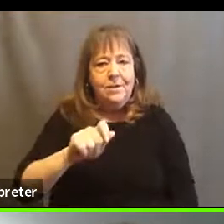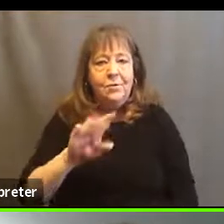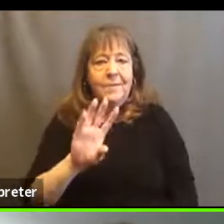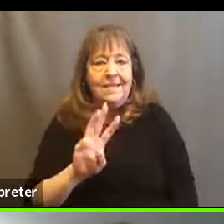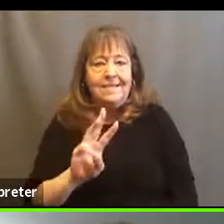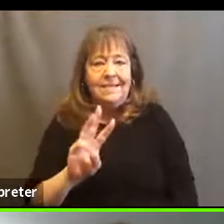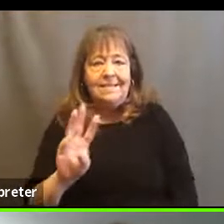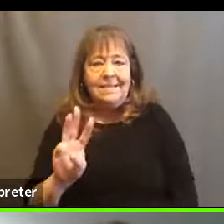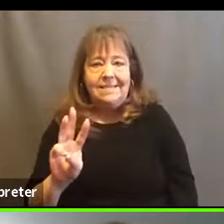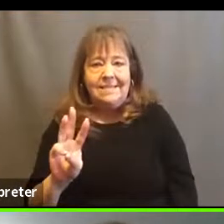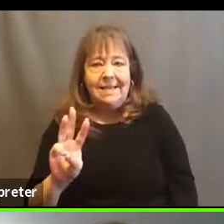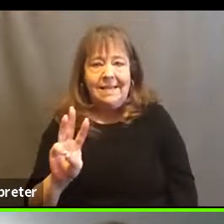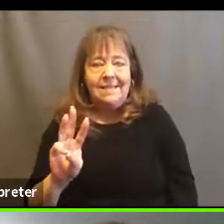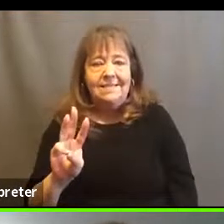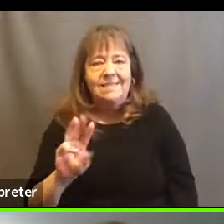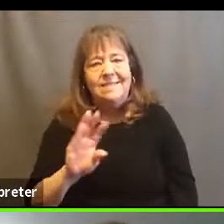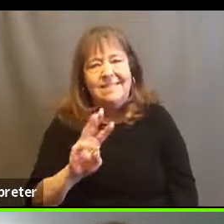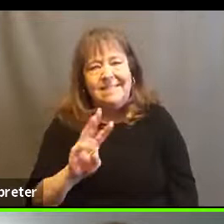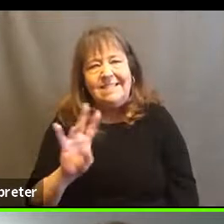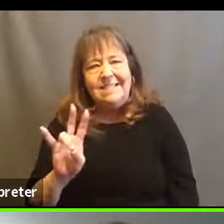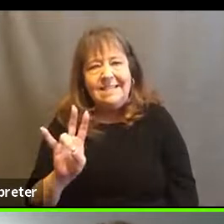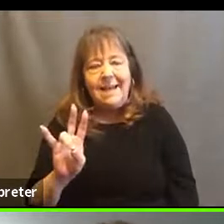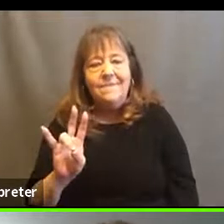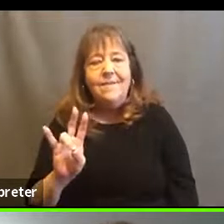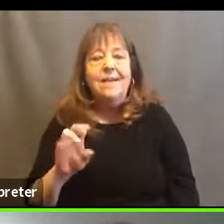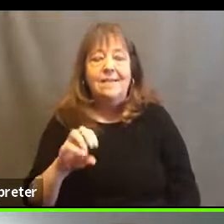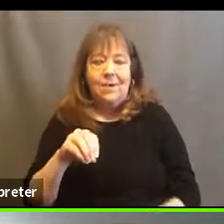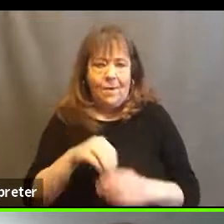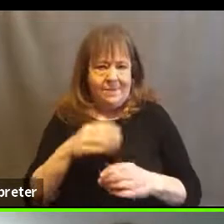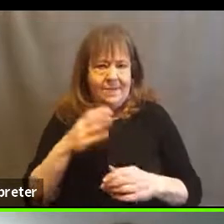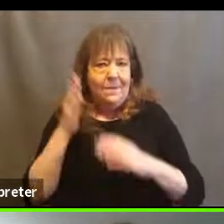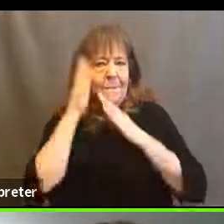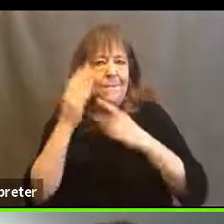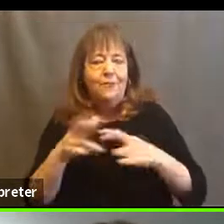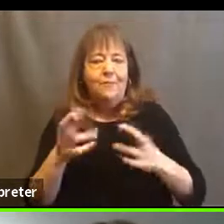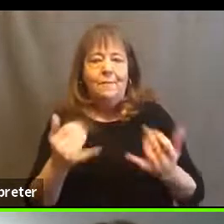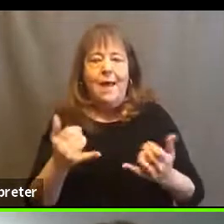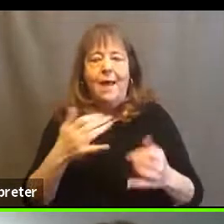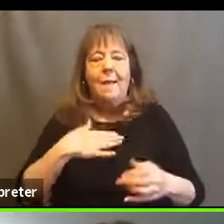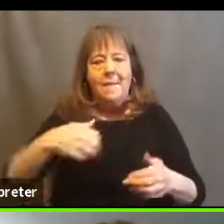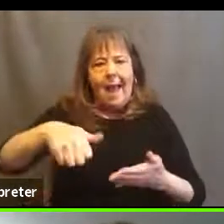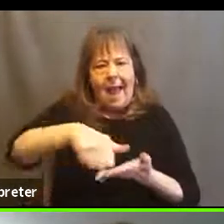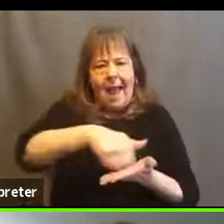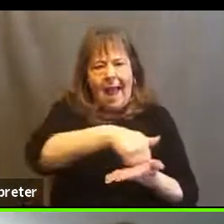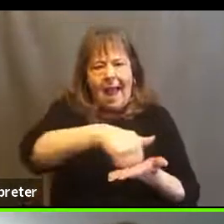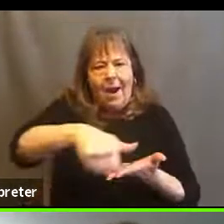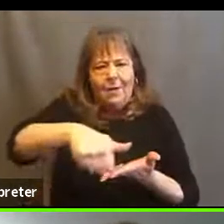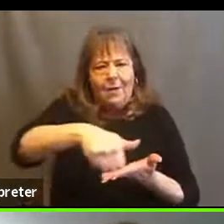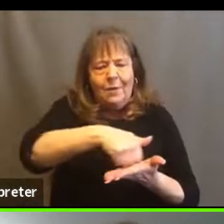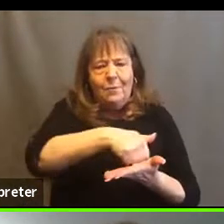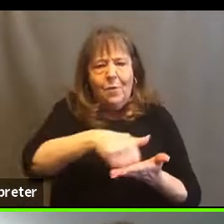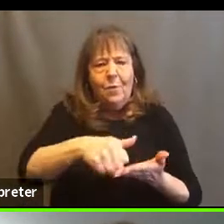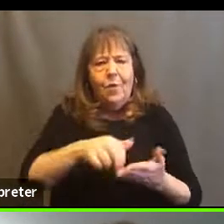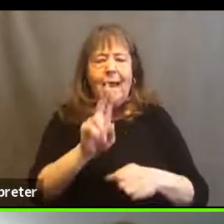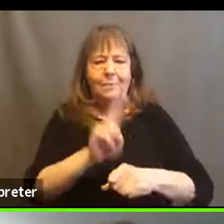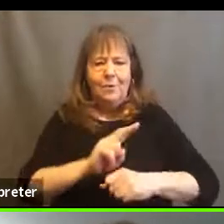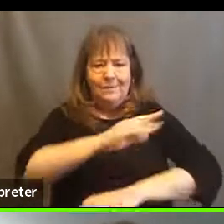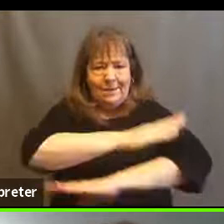66, 67. So I'm coming to you from our bedroom. I have my ironing board out this morning that I'm using as a